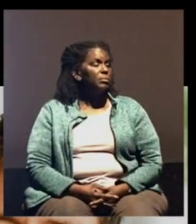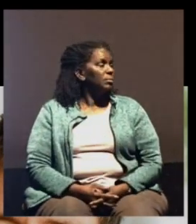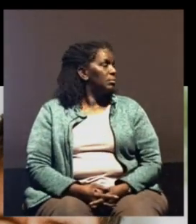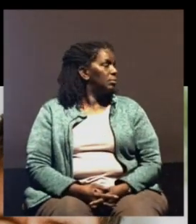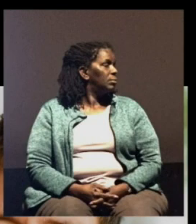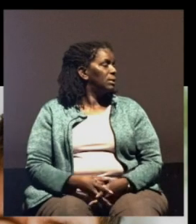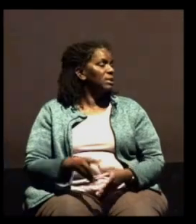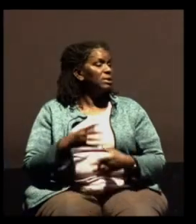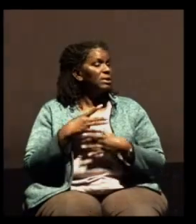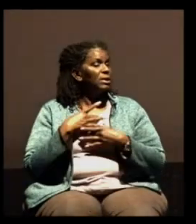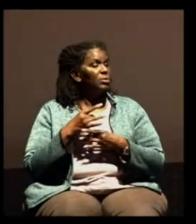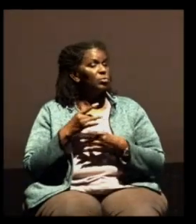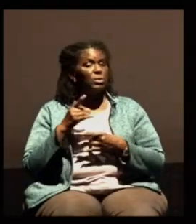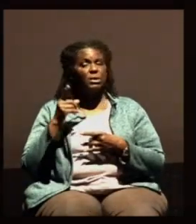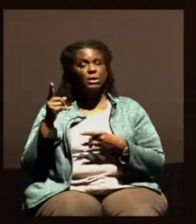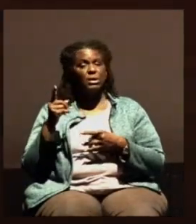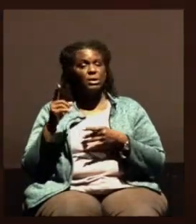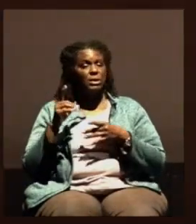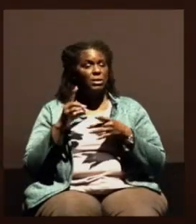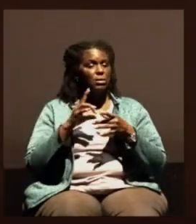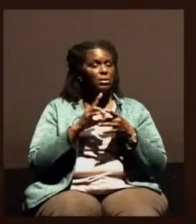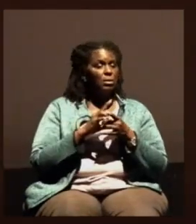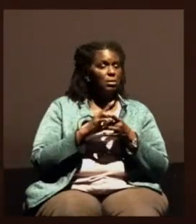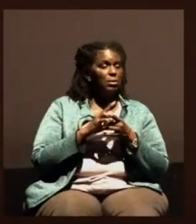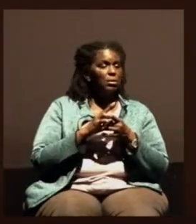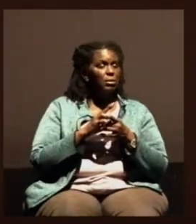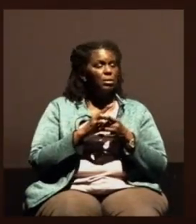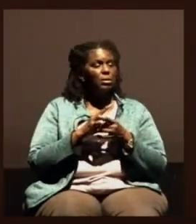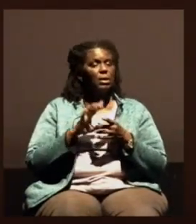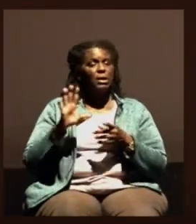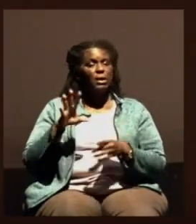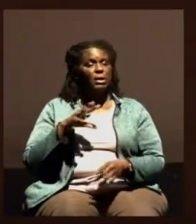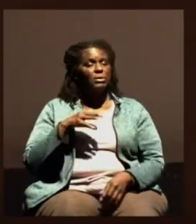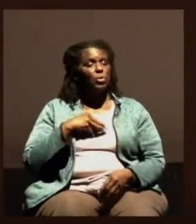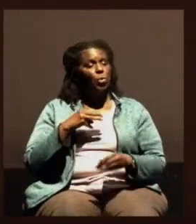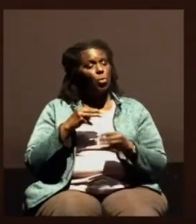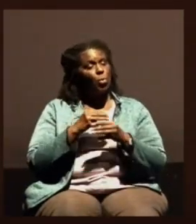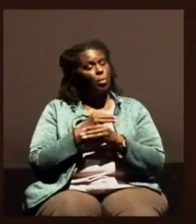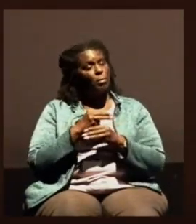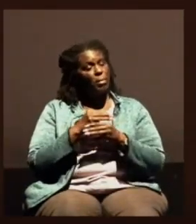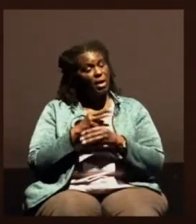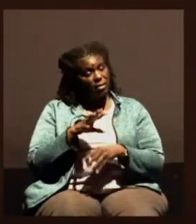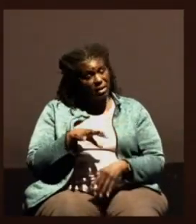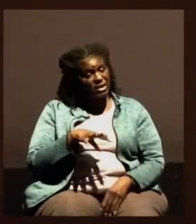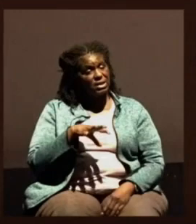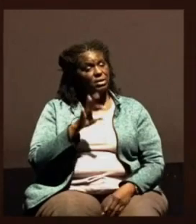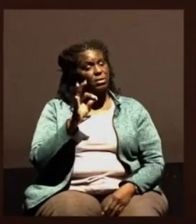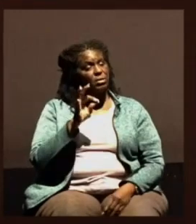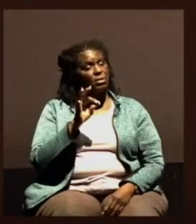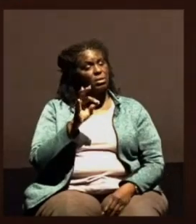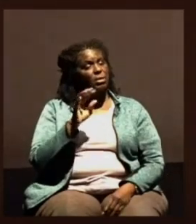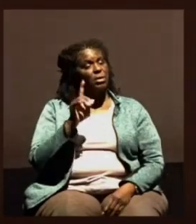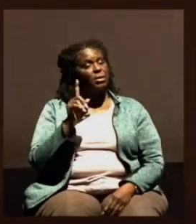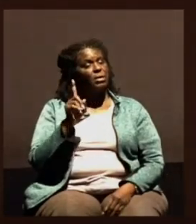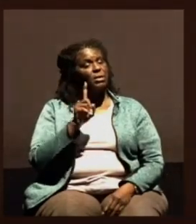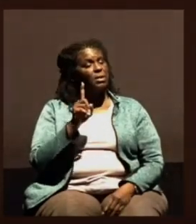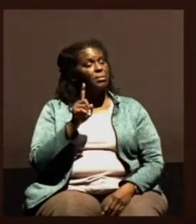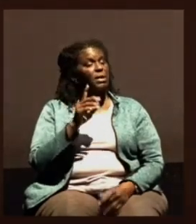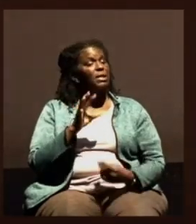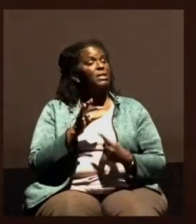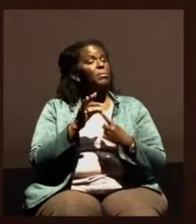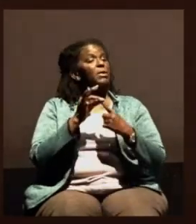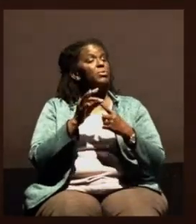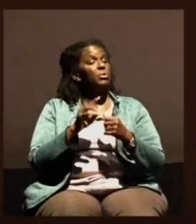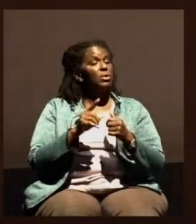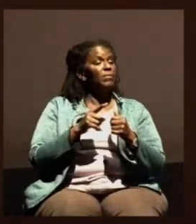really interesting how he's connecting his own mathematical discovery to something as euphoric and special as a